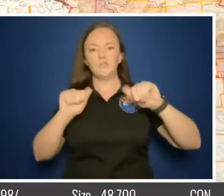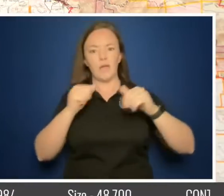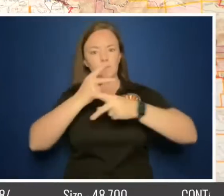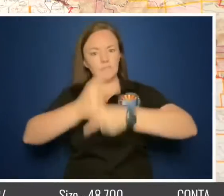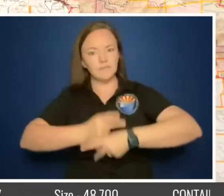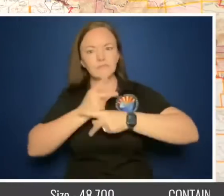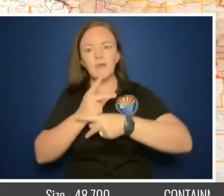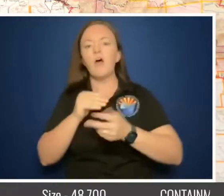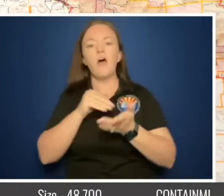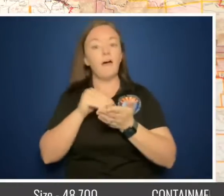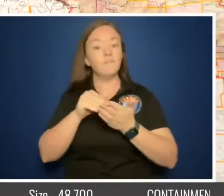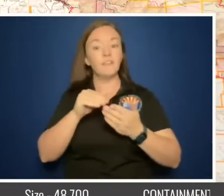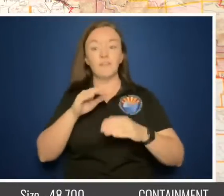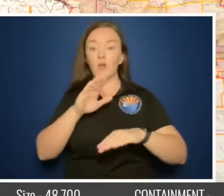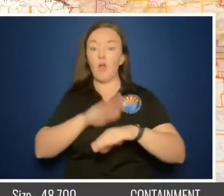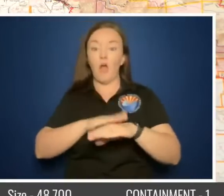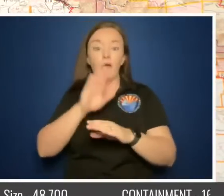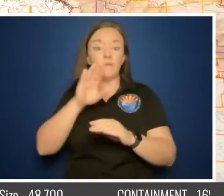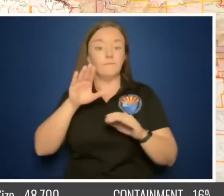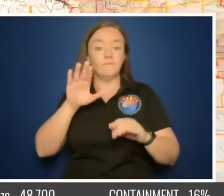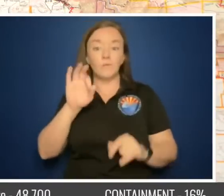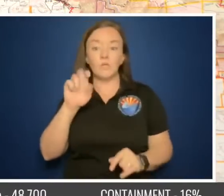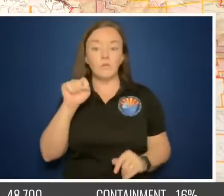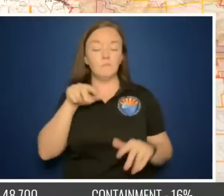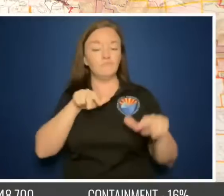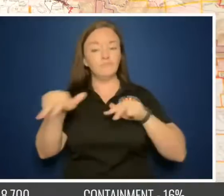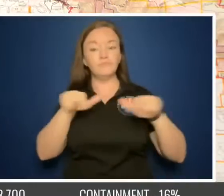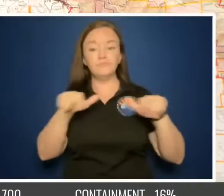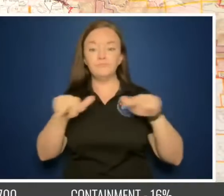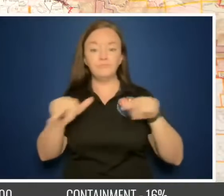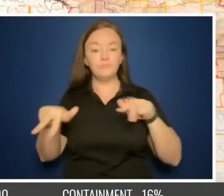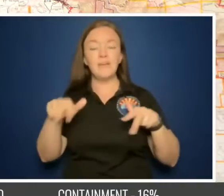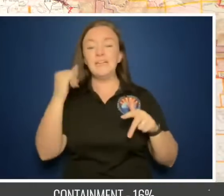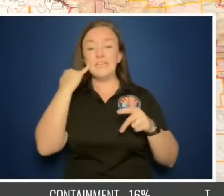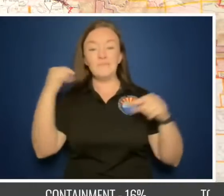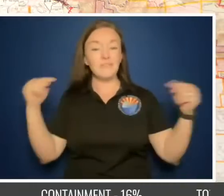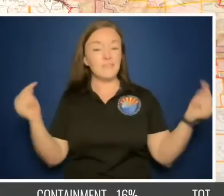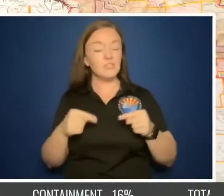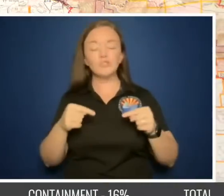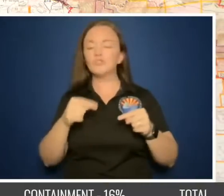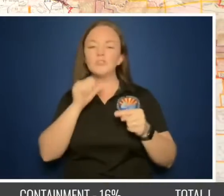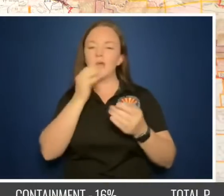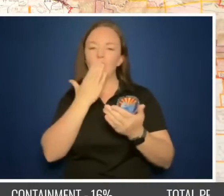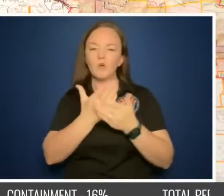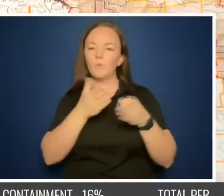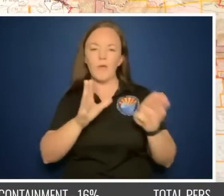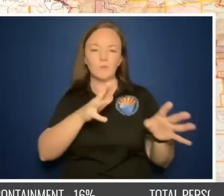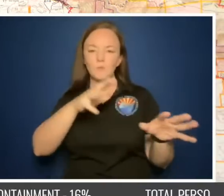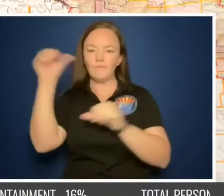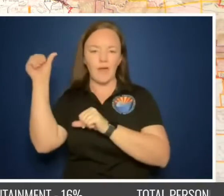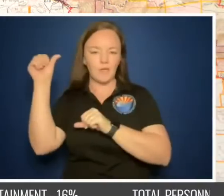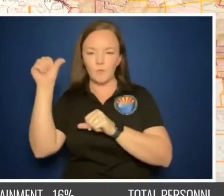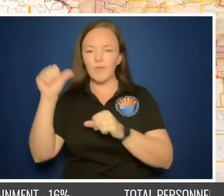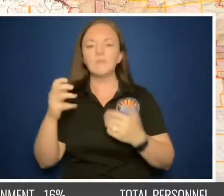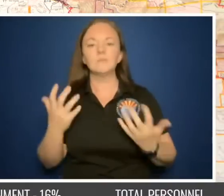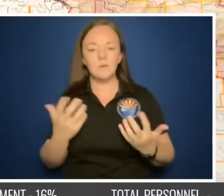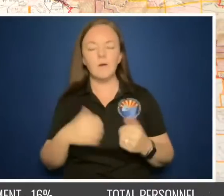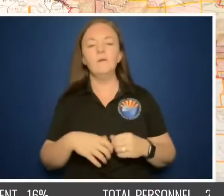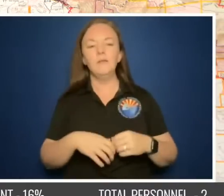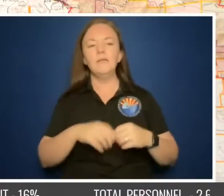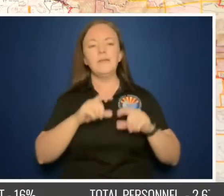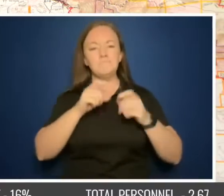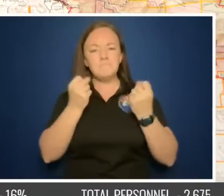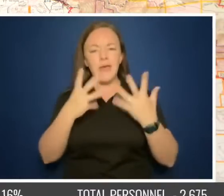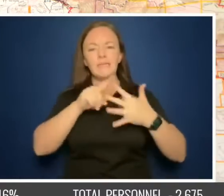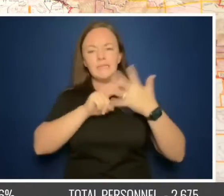rapid ways to get them out of there. So they play a lot of things into the decision making to make these things happen. Like I've said, it looks